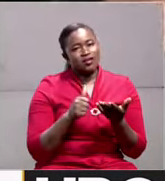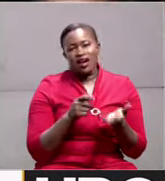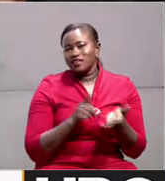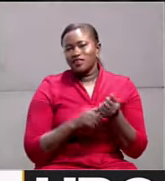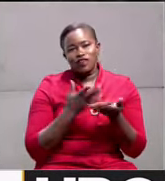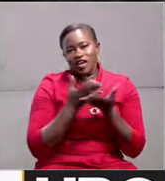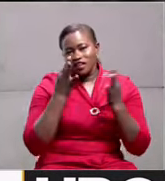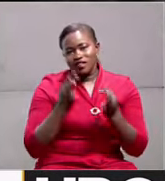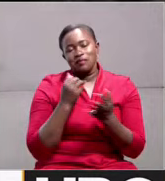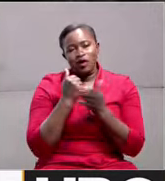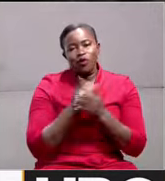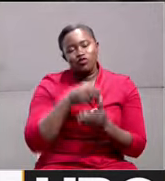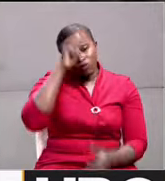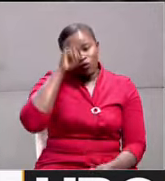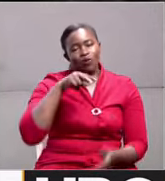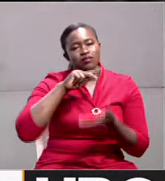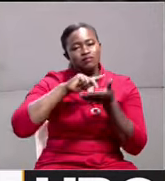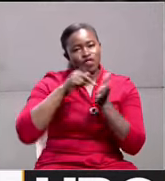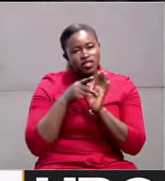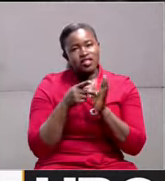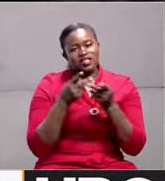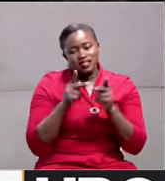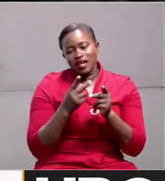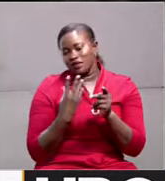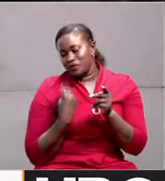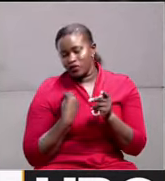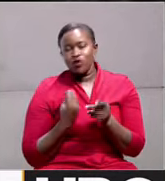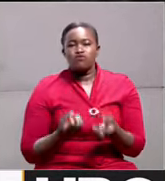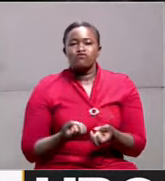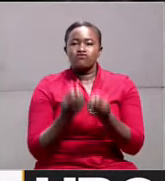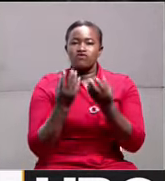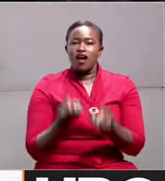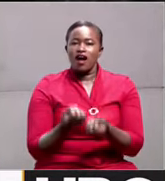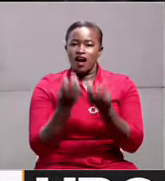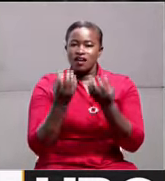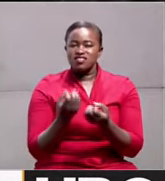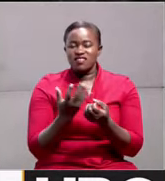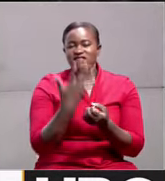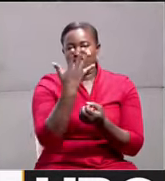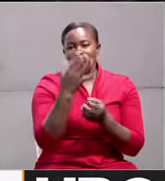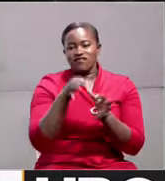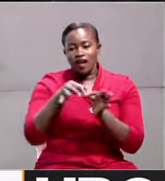nubo tandikire ikinyatsi tune kinyatsi cyahika 5